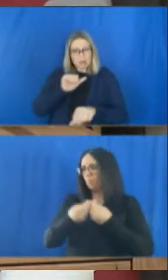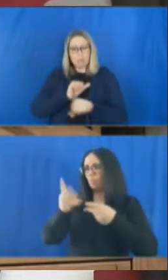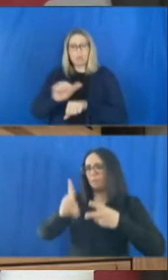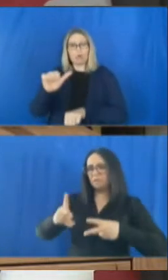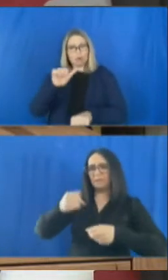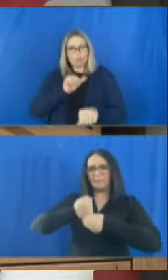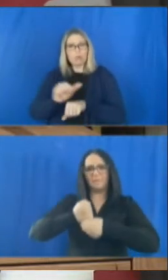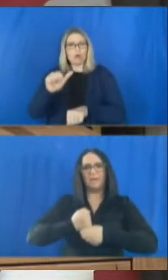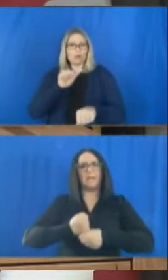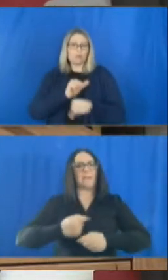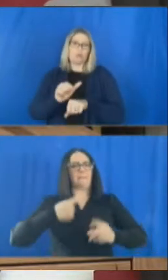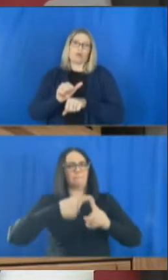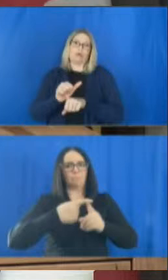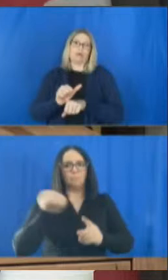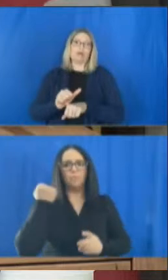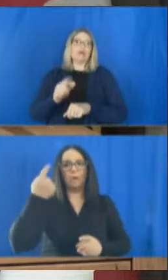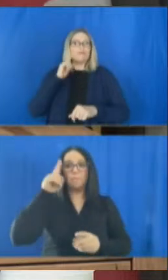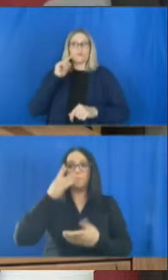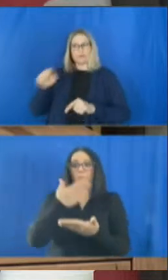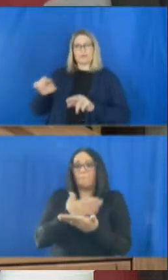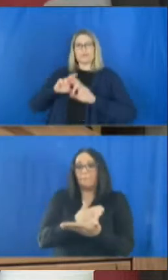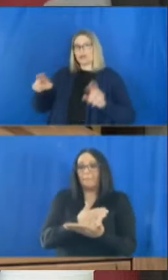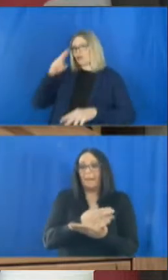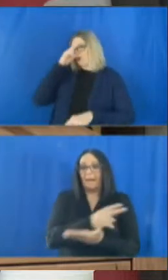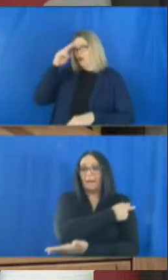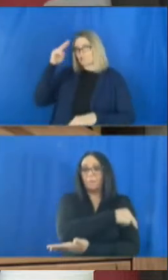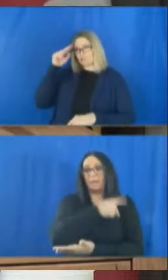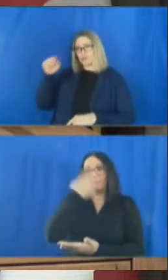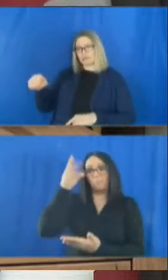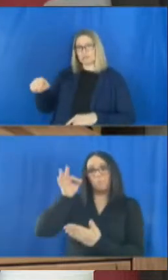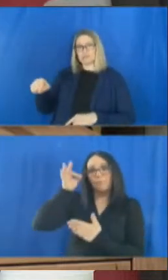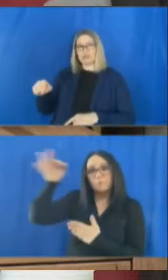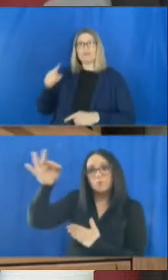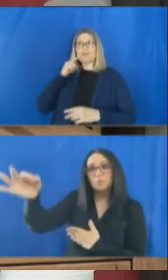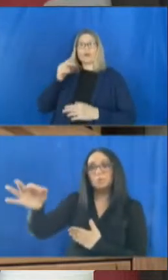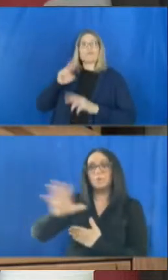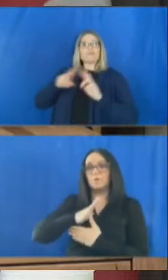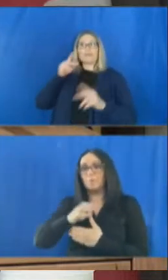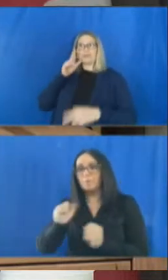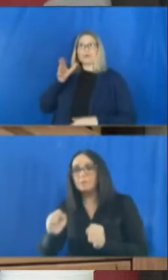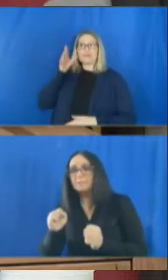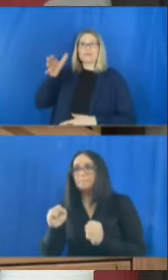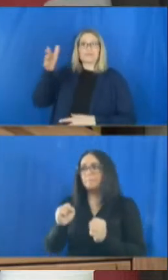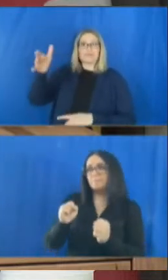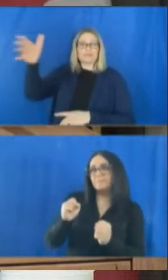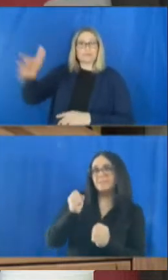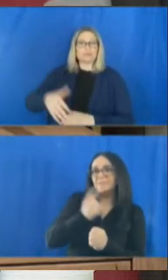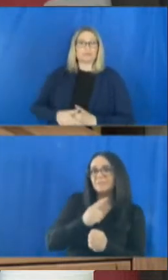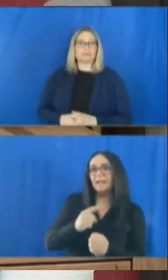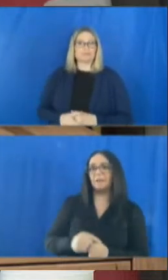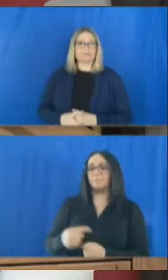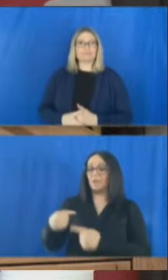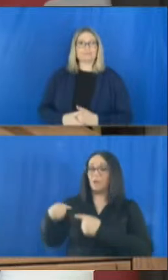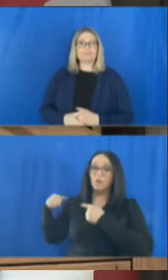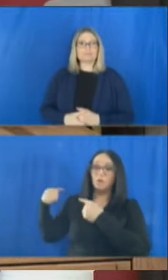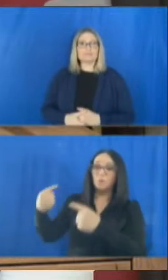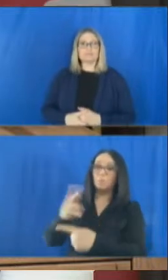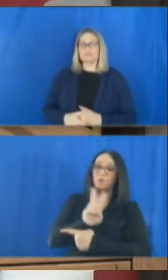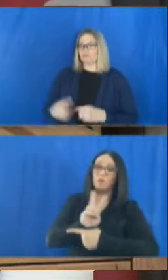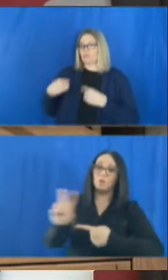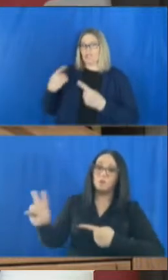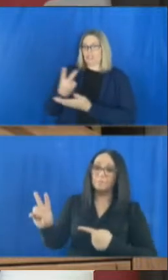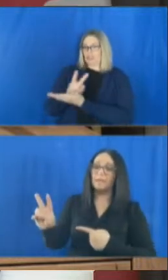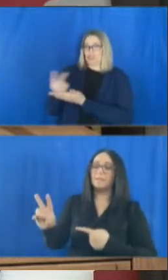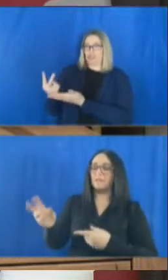install 2,000 portable HEPA filters for classrooms in 60 schools in the province, which will help ensure a safe return